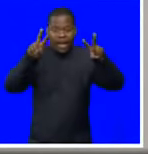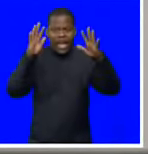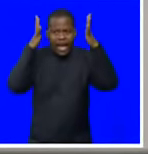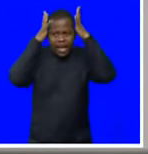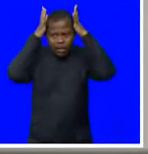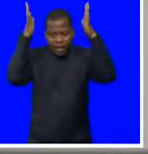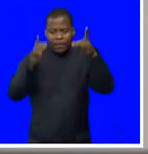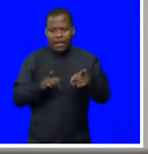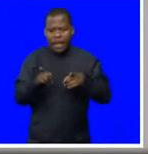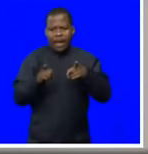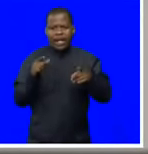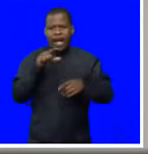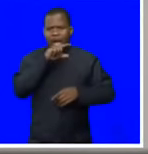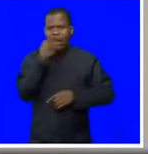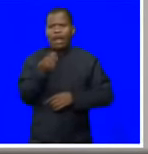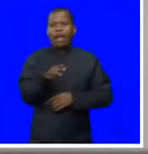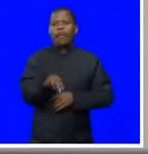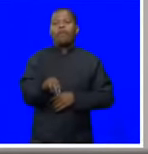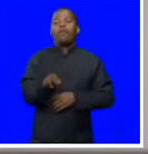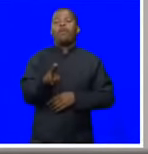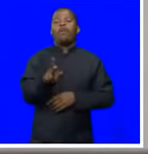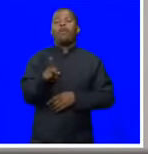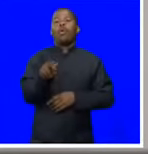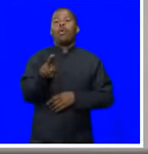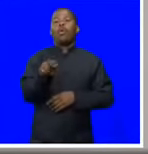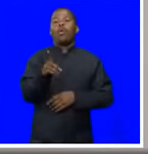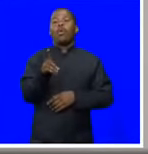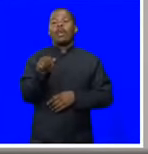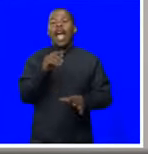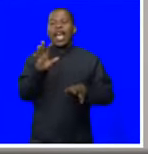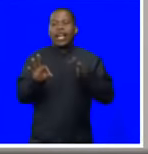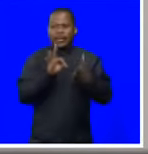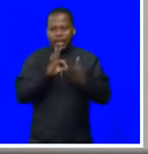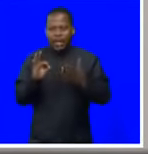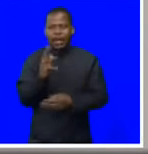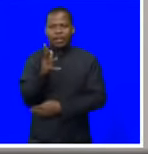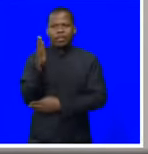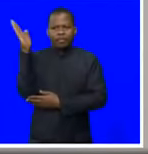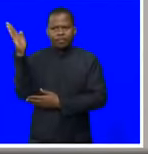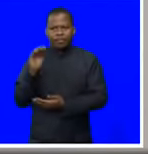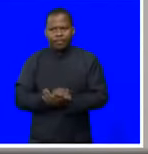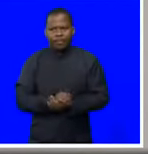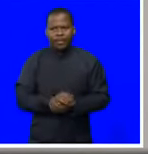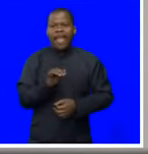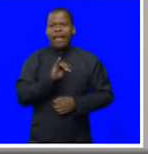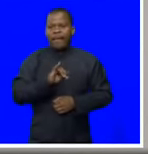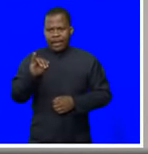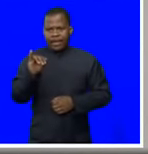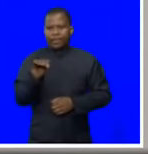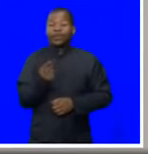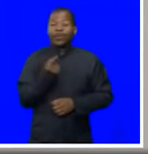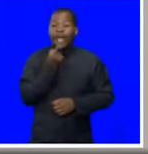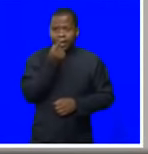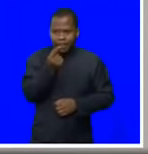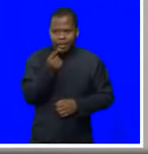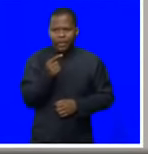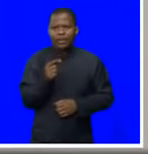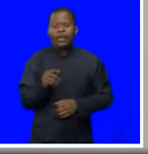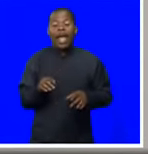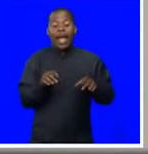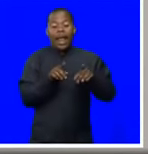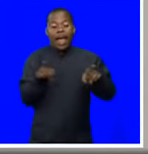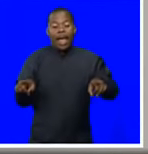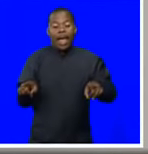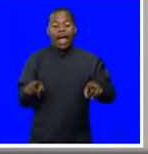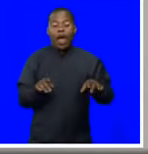done is it has put together what we call a one-stop center. So this one-stop center brings in the